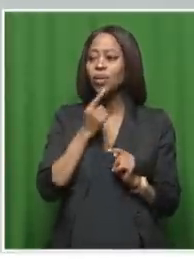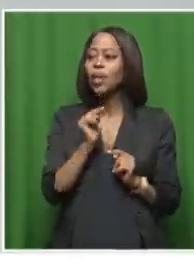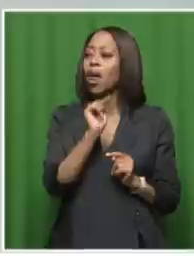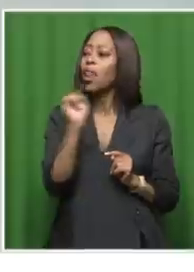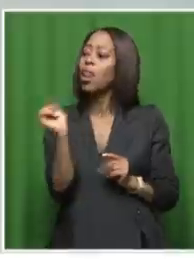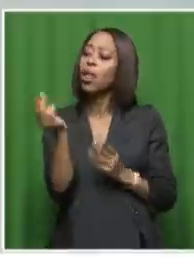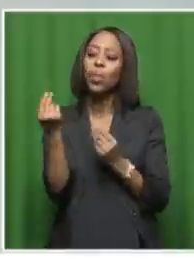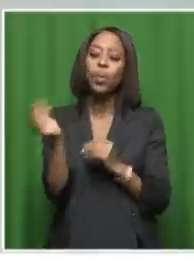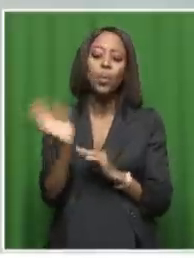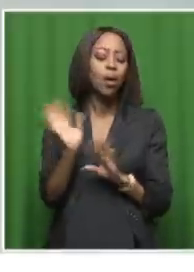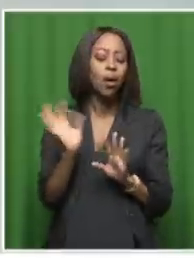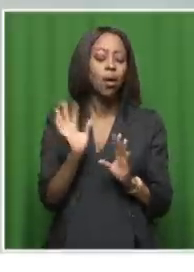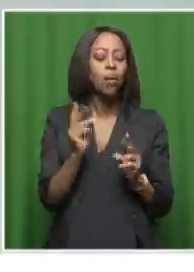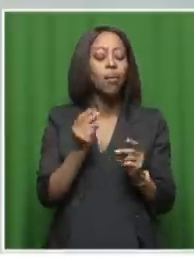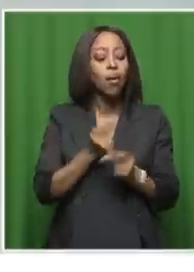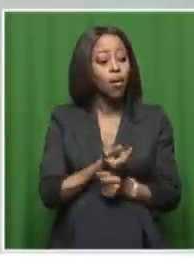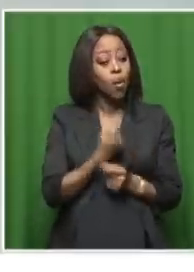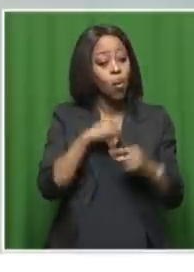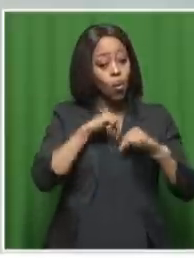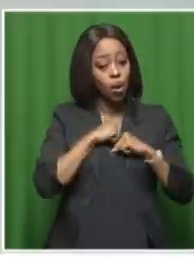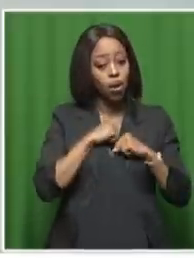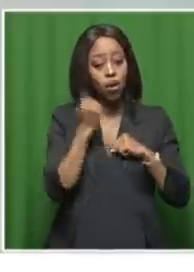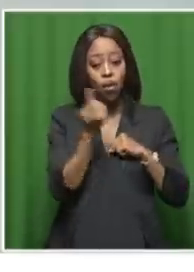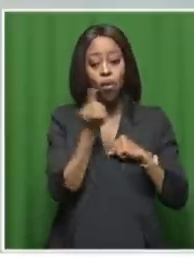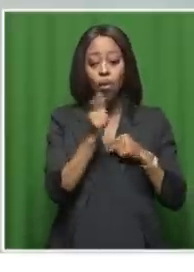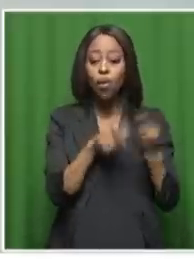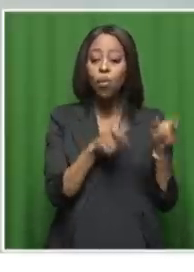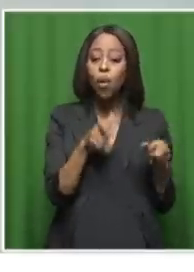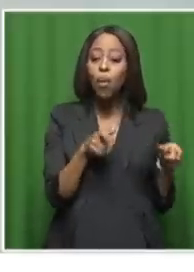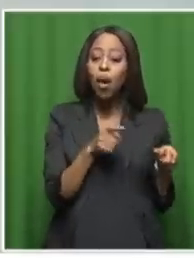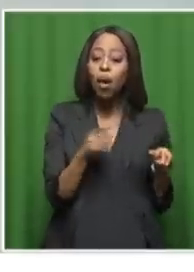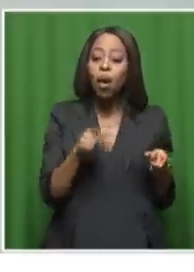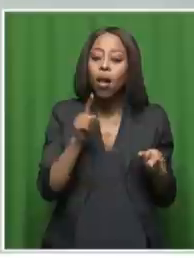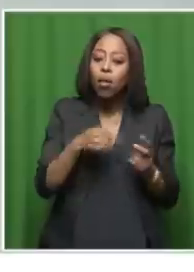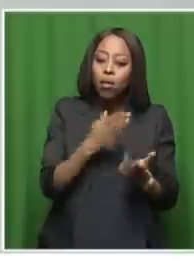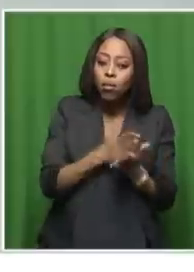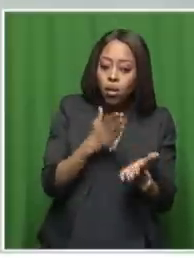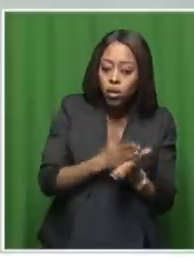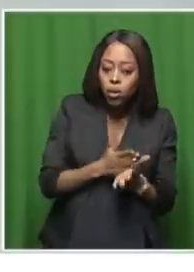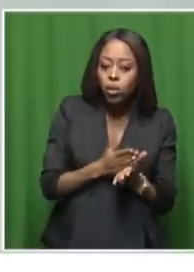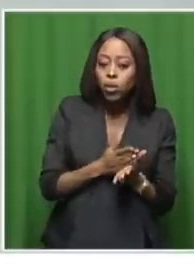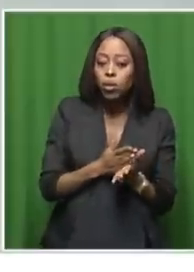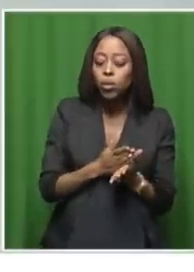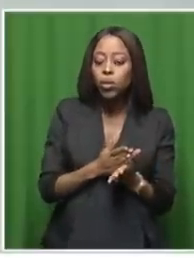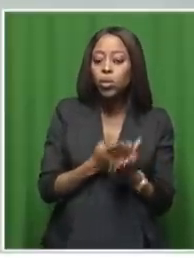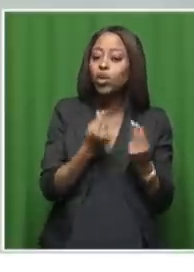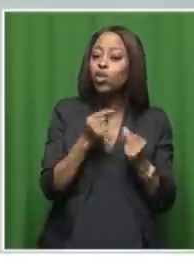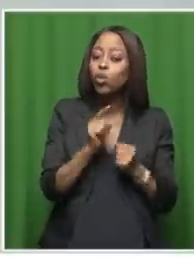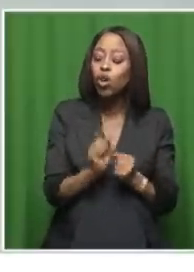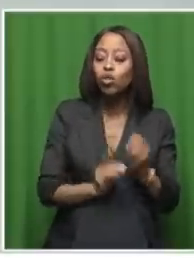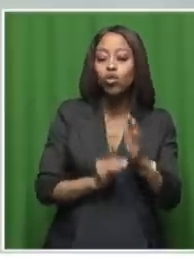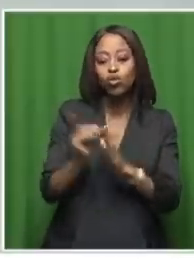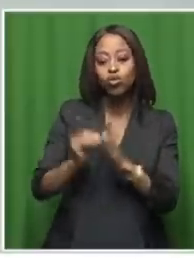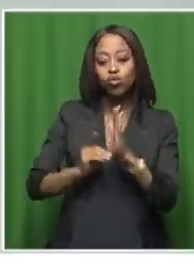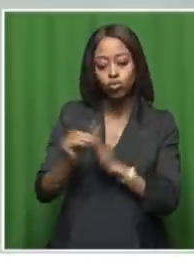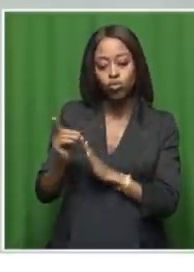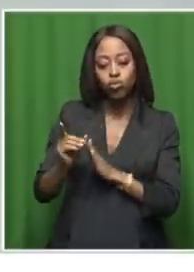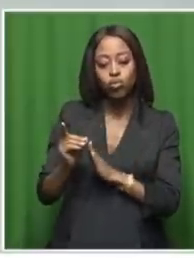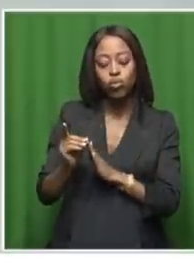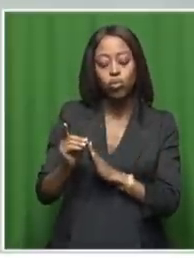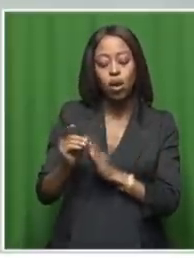because unfortunately for us, we are the only ones that must ensure that we pay for the developmental